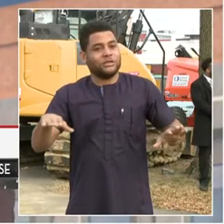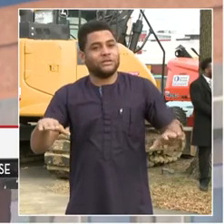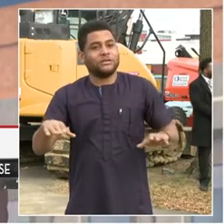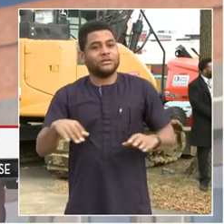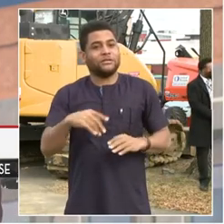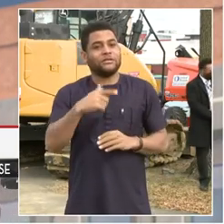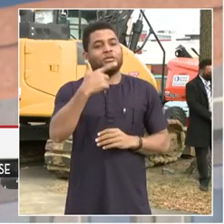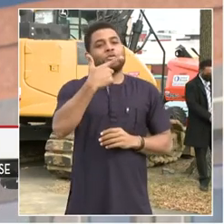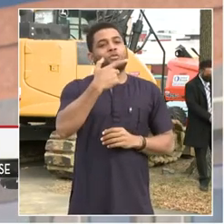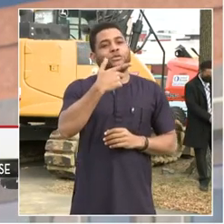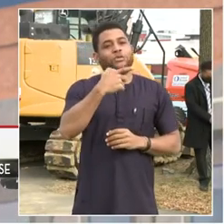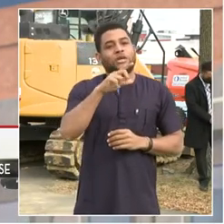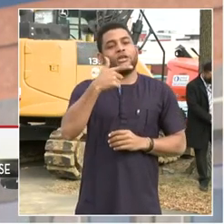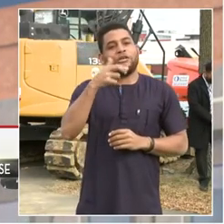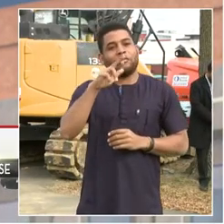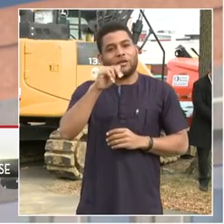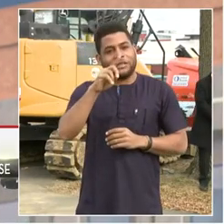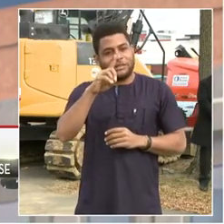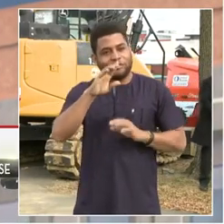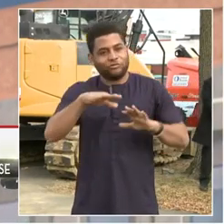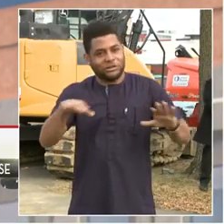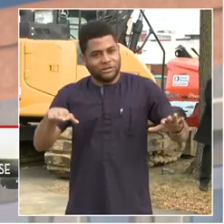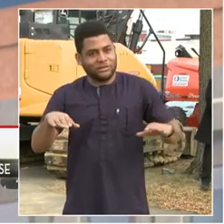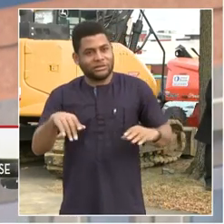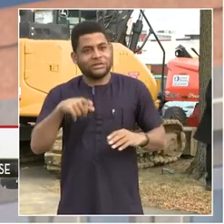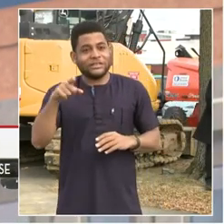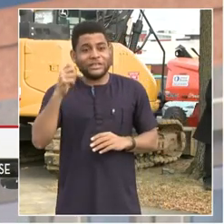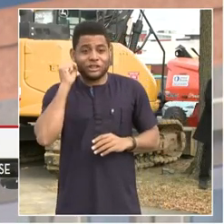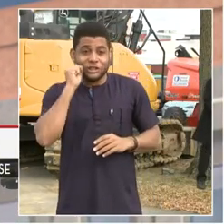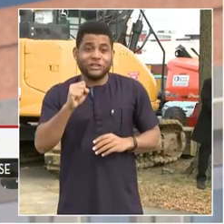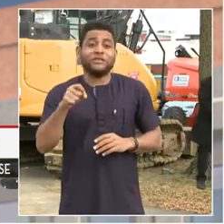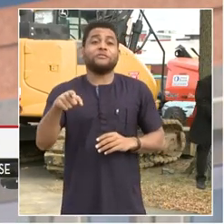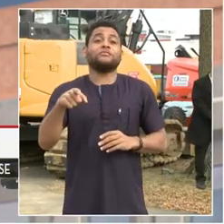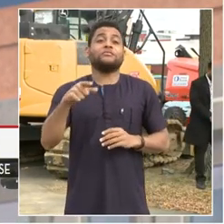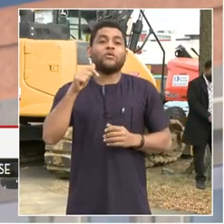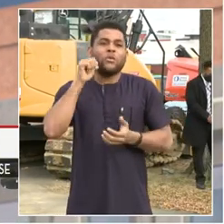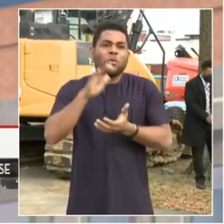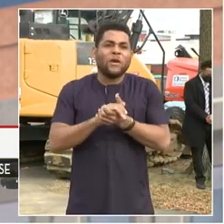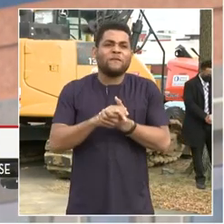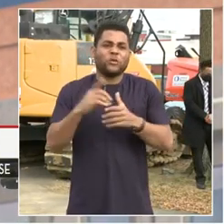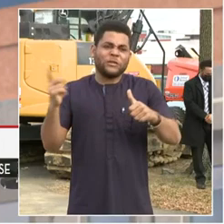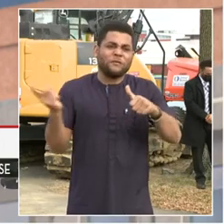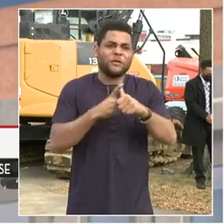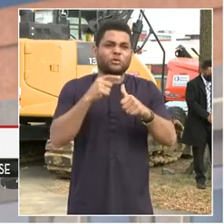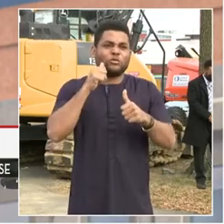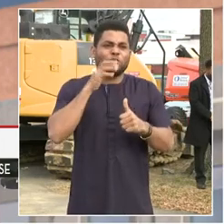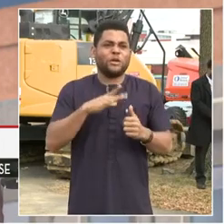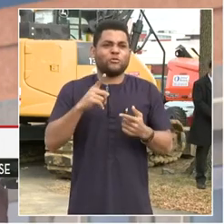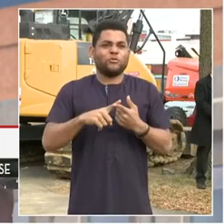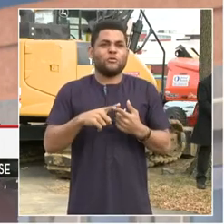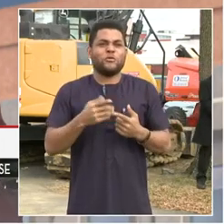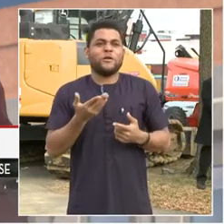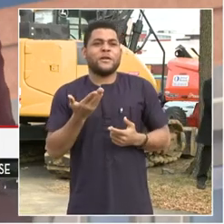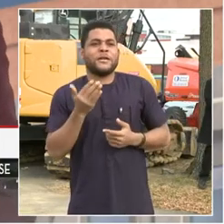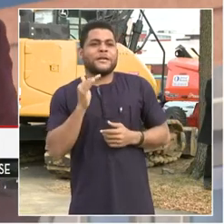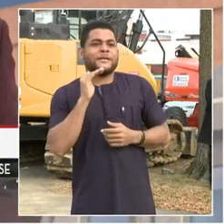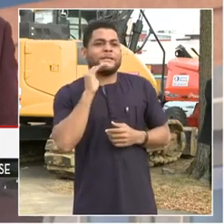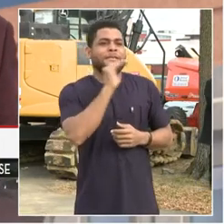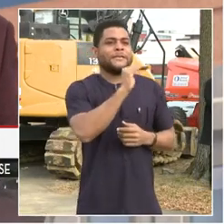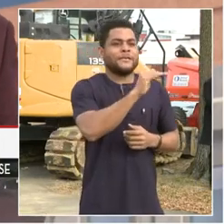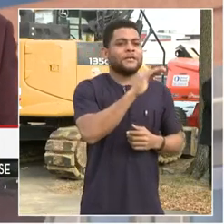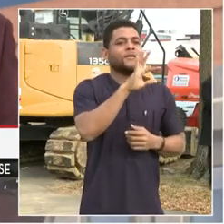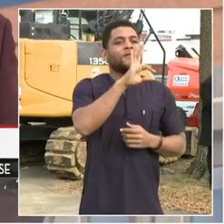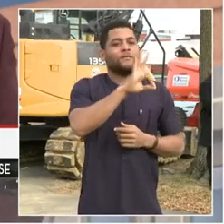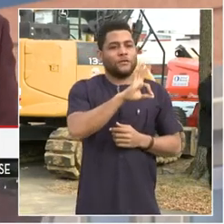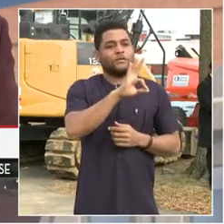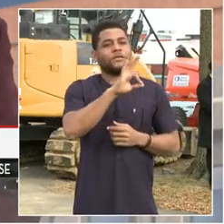to plant the seed of thought in his mind while he was enslaved with the name Frederick Bailey, that you are not meant to be a slave for